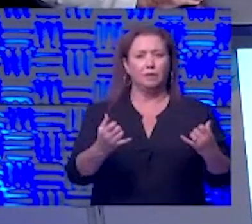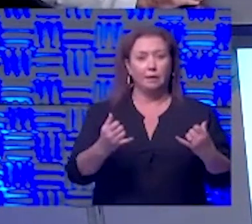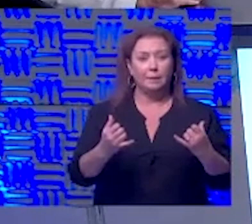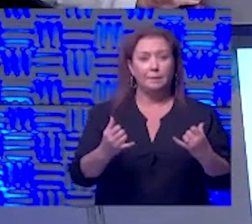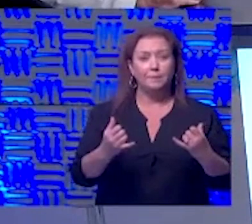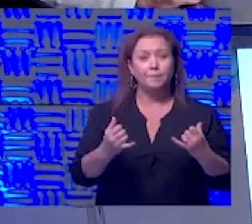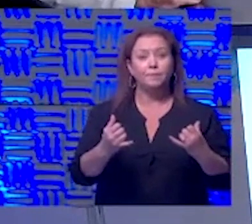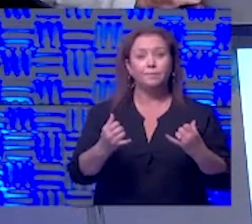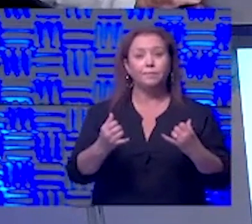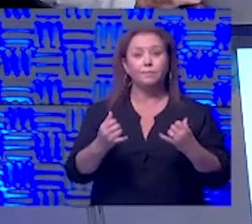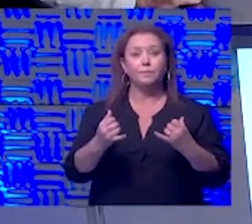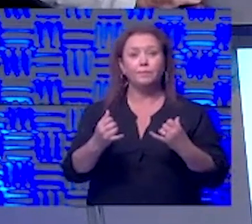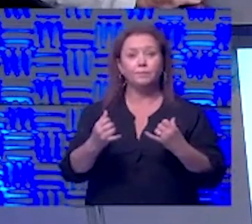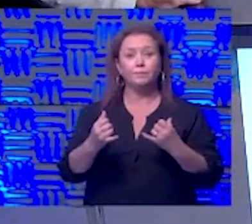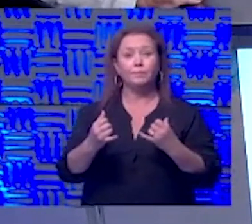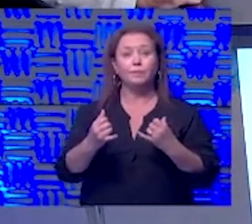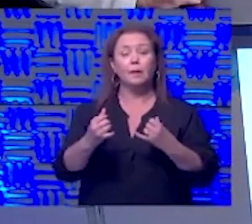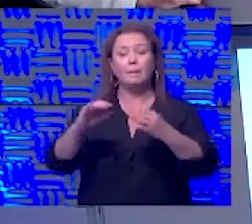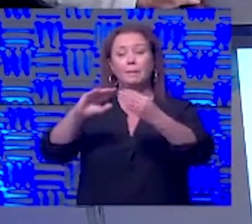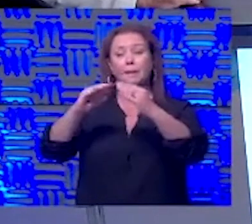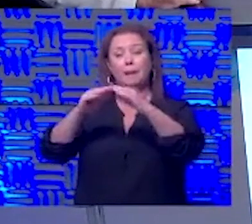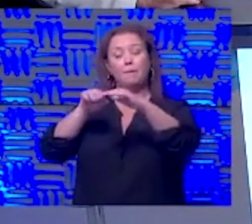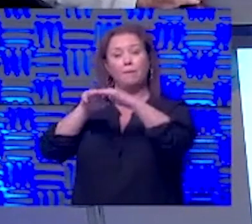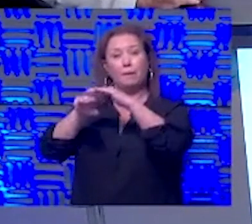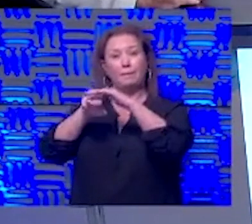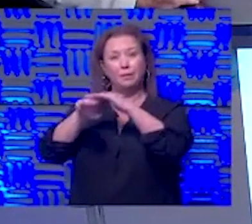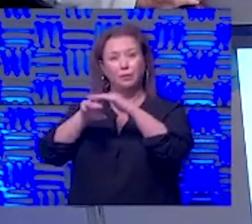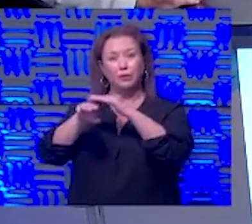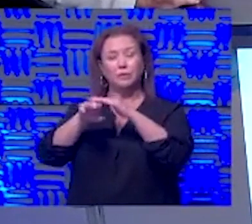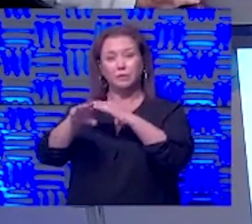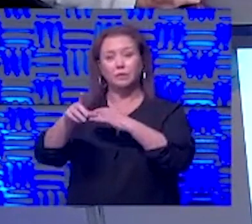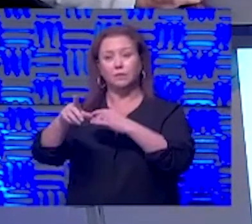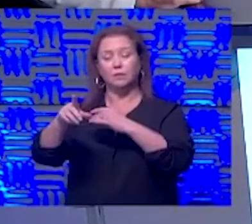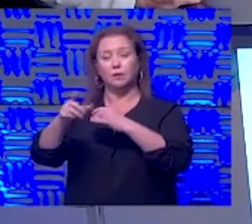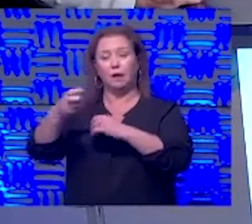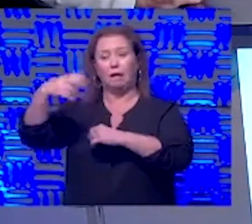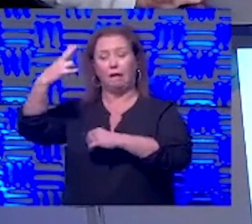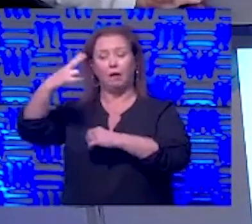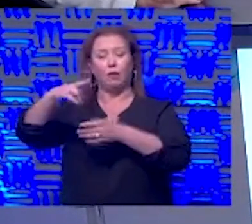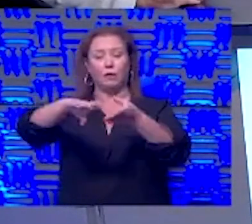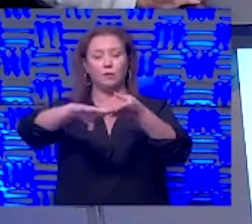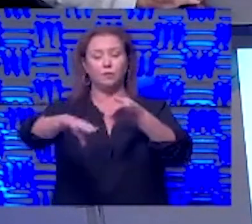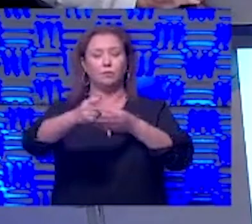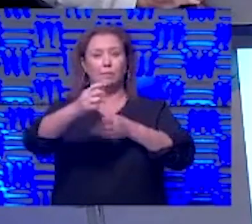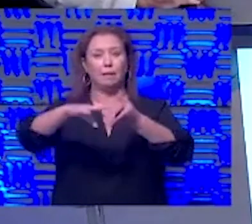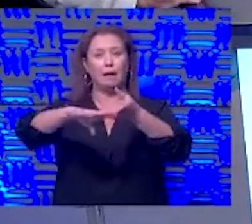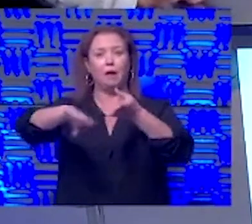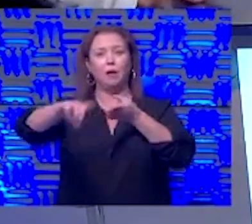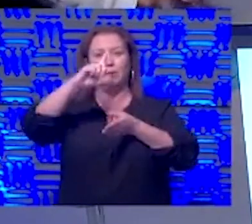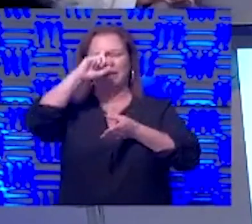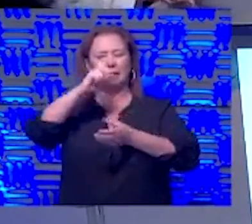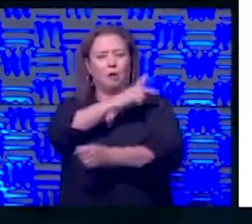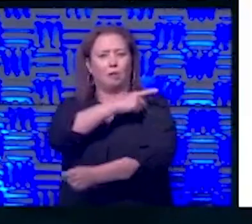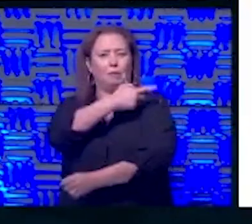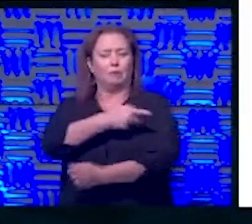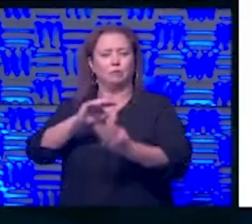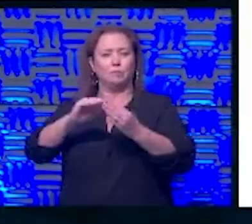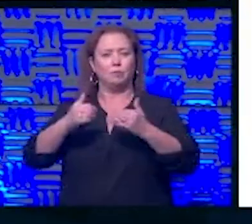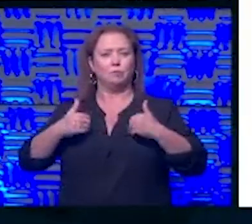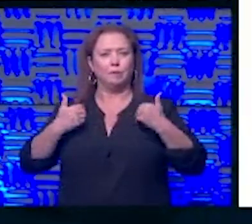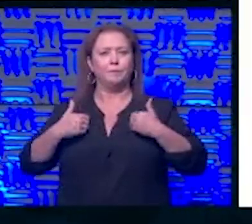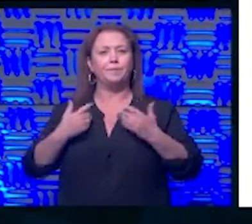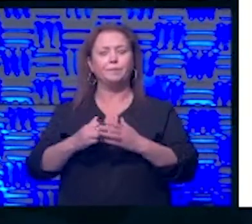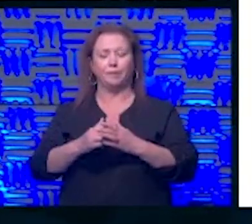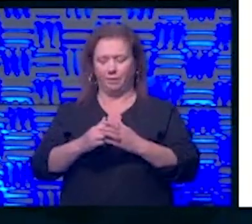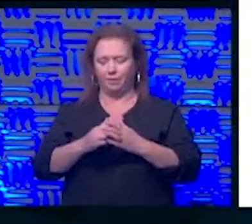But the number of admissions we're having is perhaps up a little bit, and the number of discharges is just up because we have a little less sick Right, population. right, So. and I think